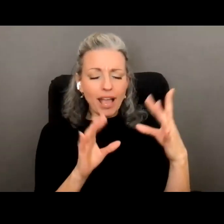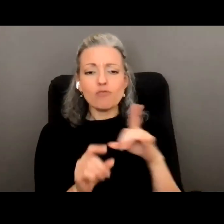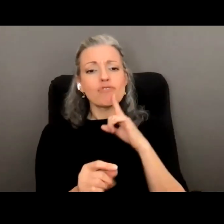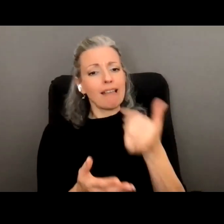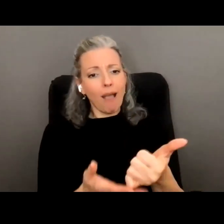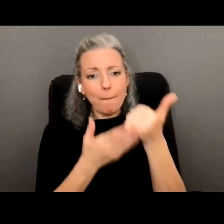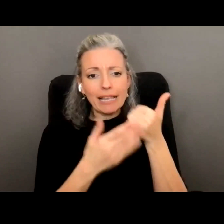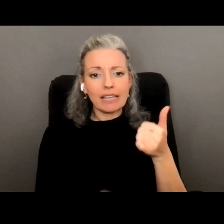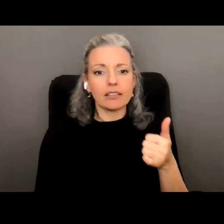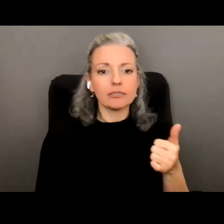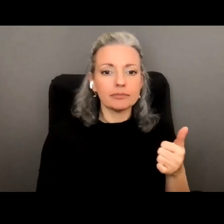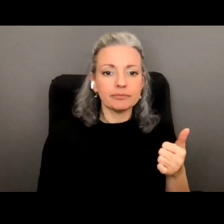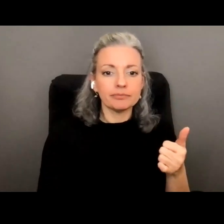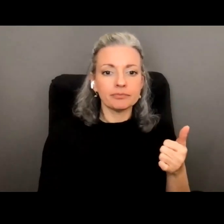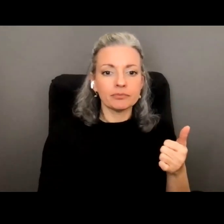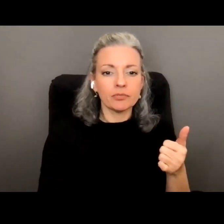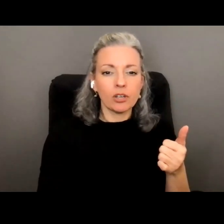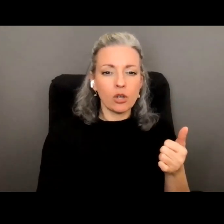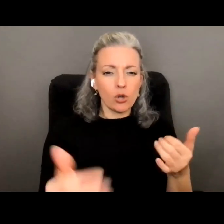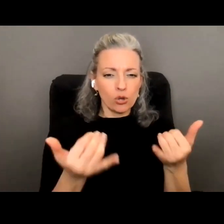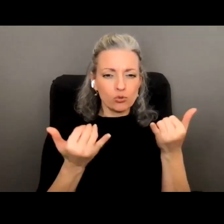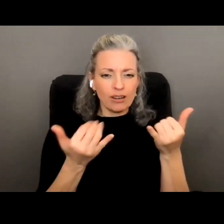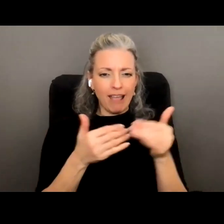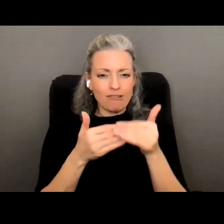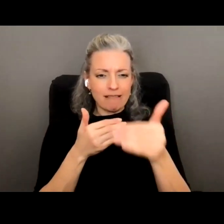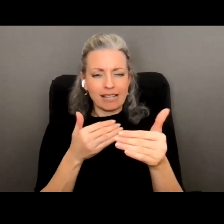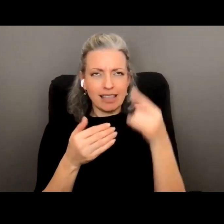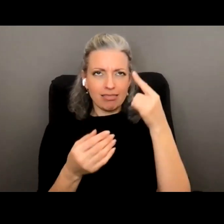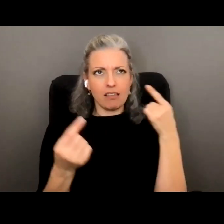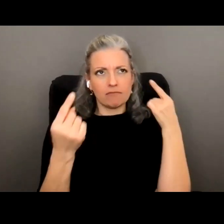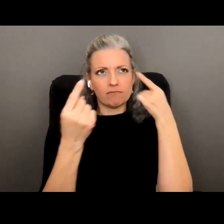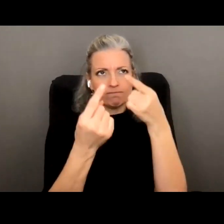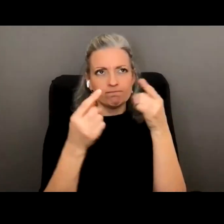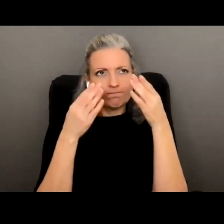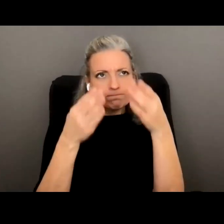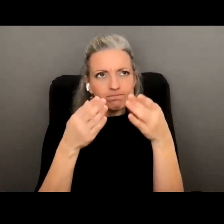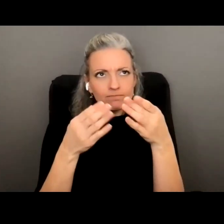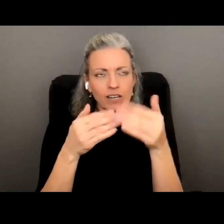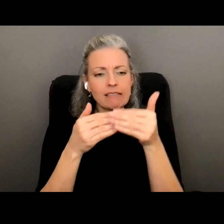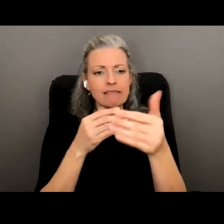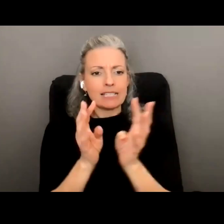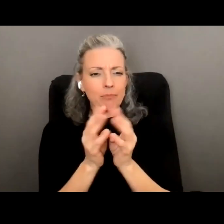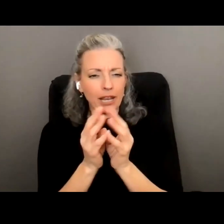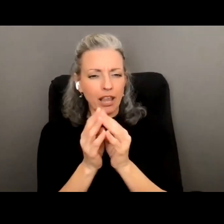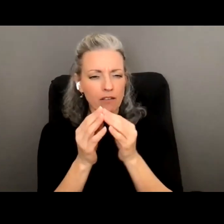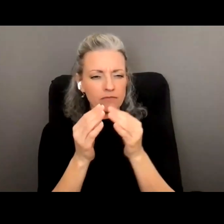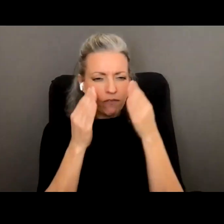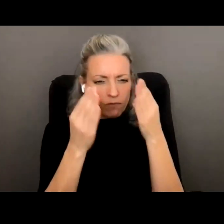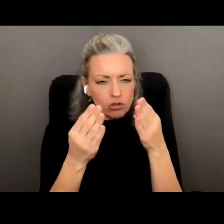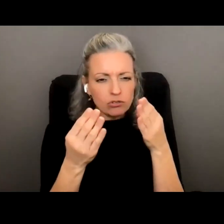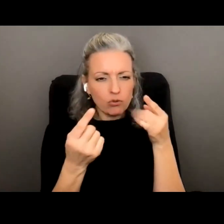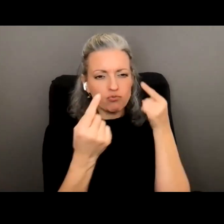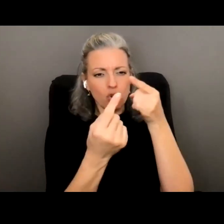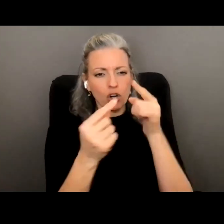And we're going to, so the next steps on this is I think target setting with the work groups. That's going to be critical in our next meeting, the next CADR meeting coming up in